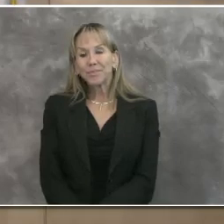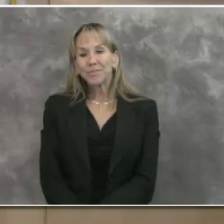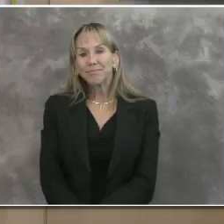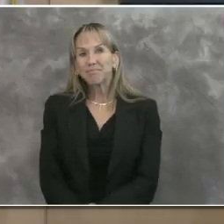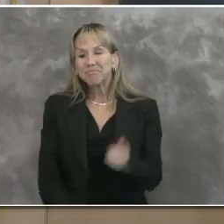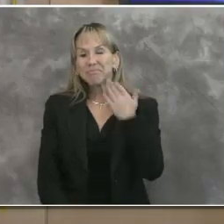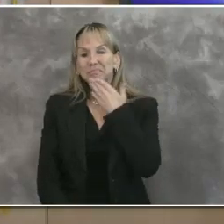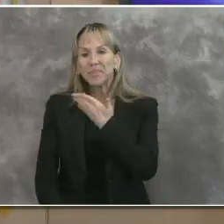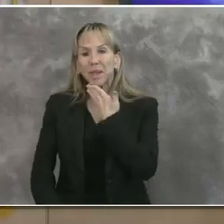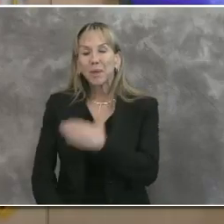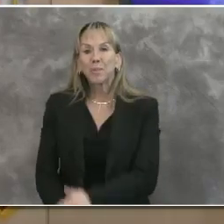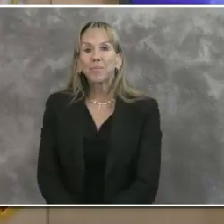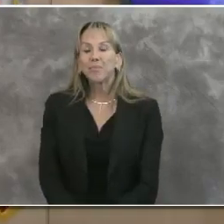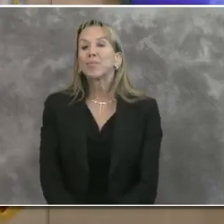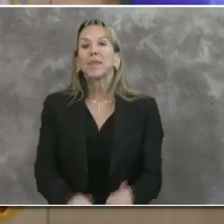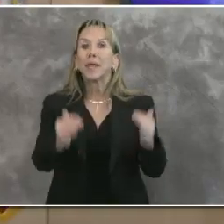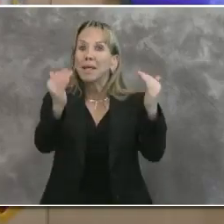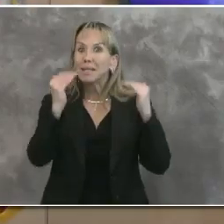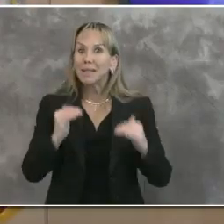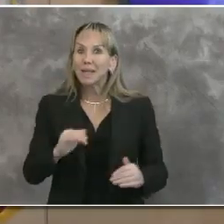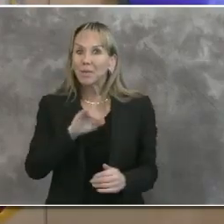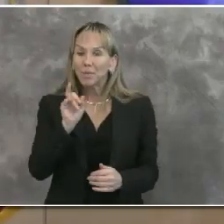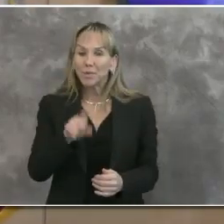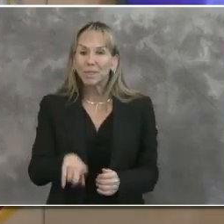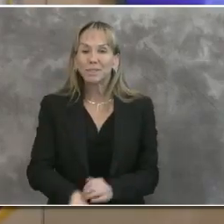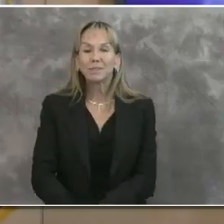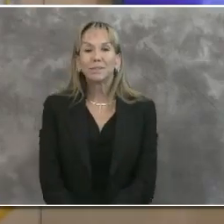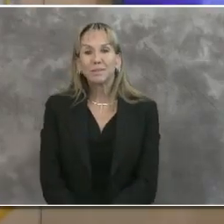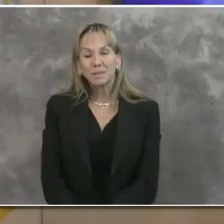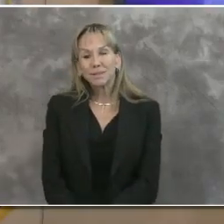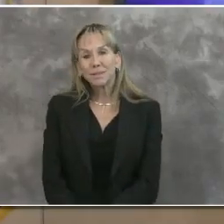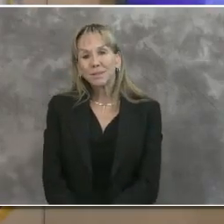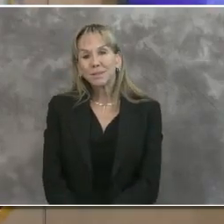Thank you. Okay, let's go to the next question.